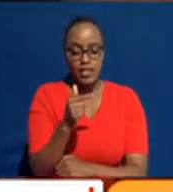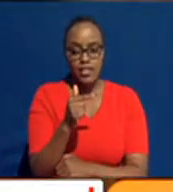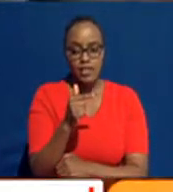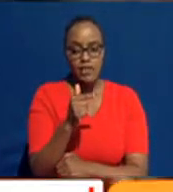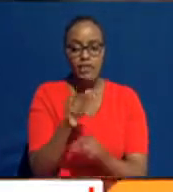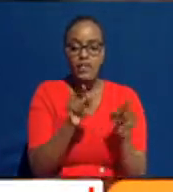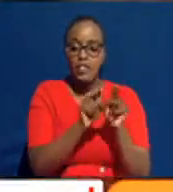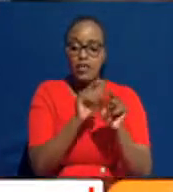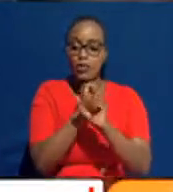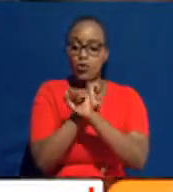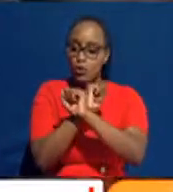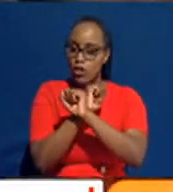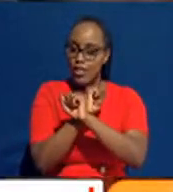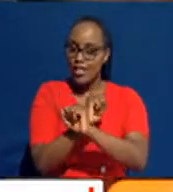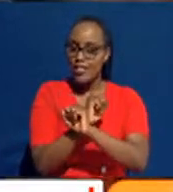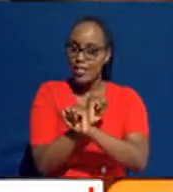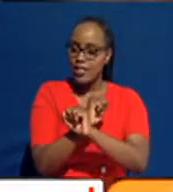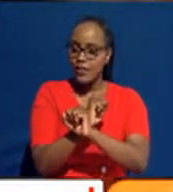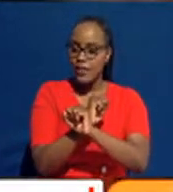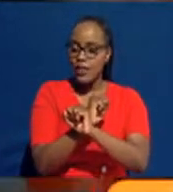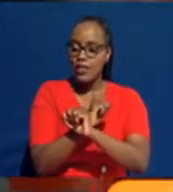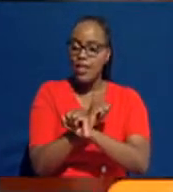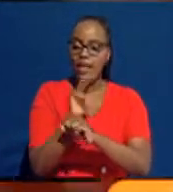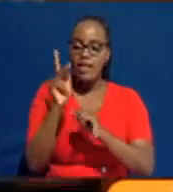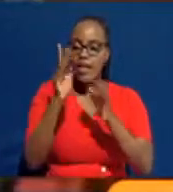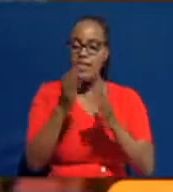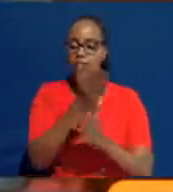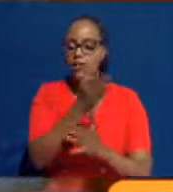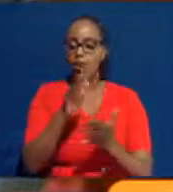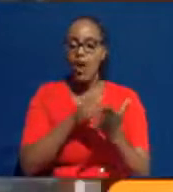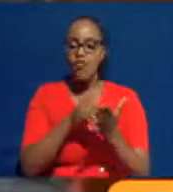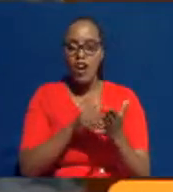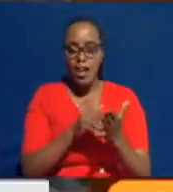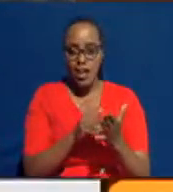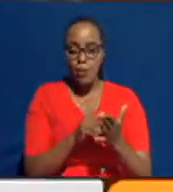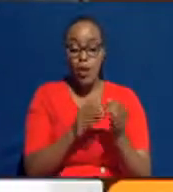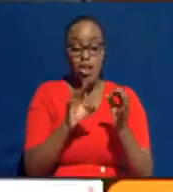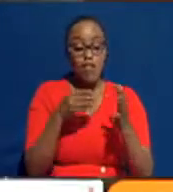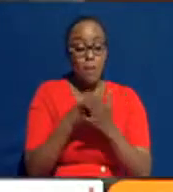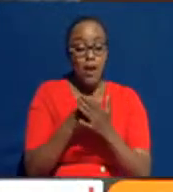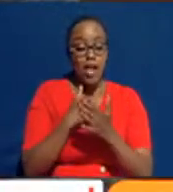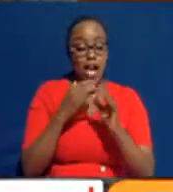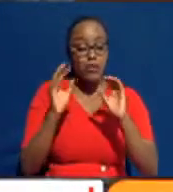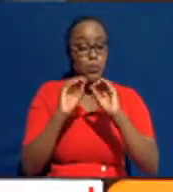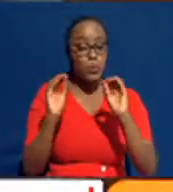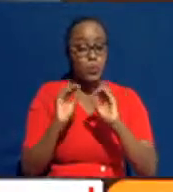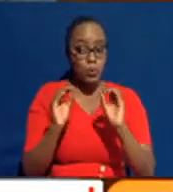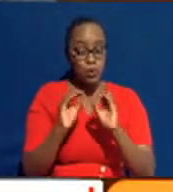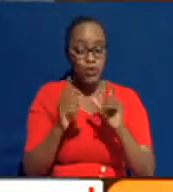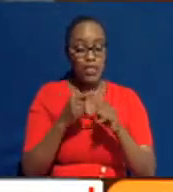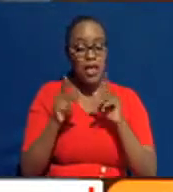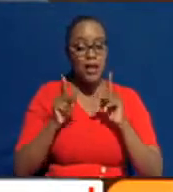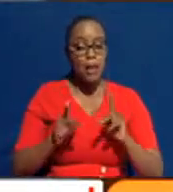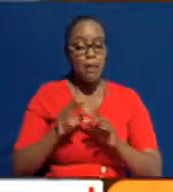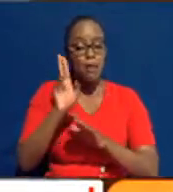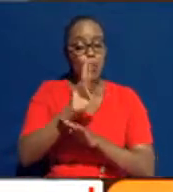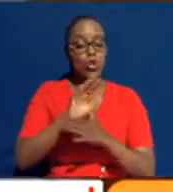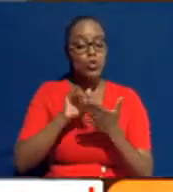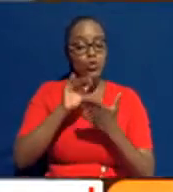to protect the vulnerable Kenyan poor people. When there's more money into the pockets of the people, people will spend